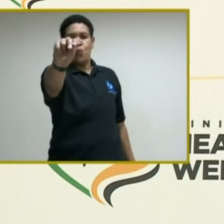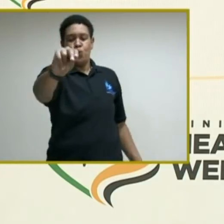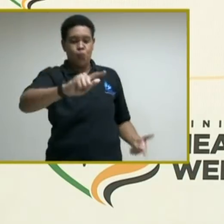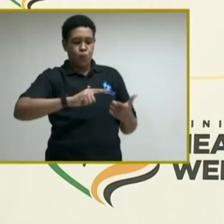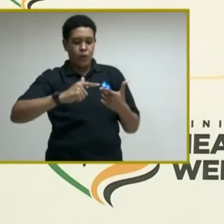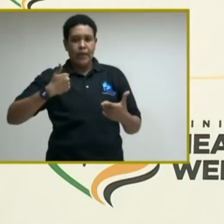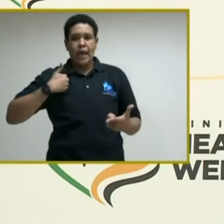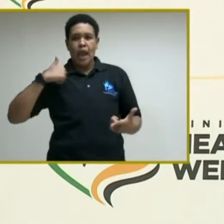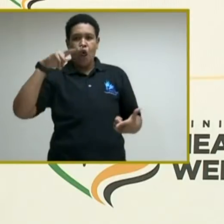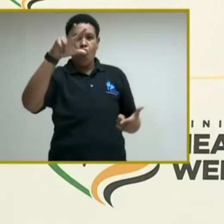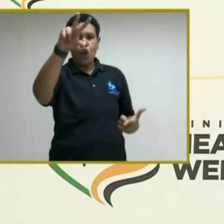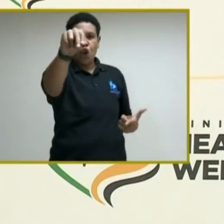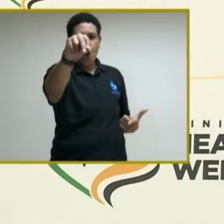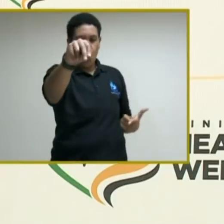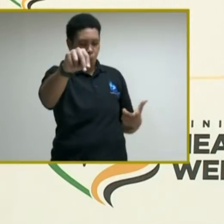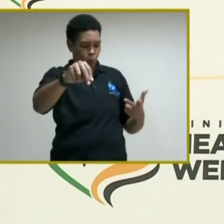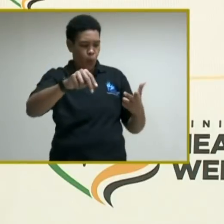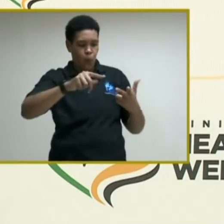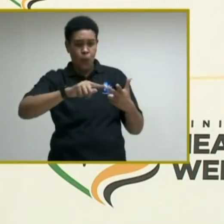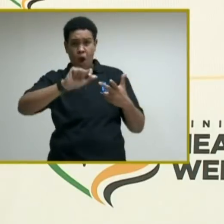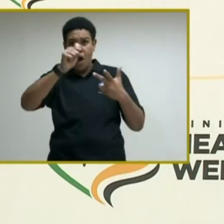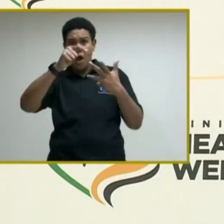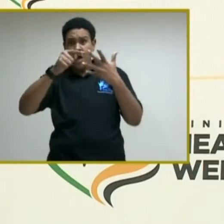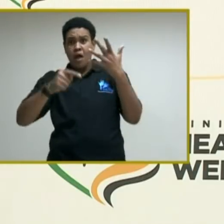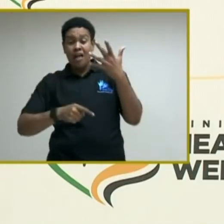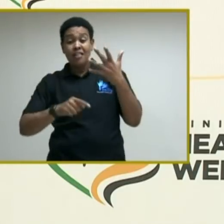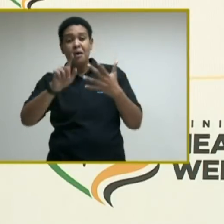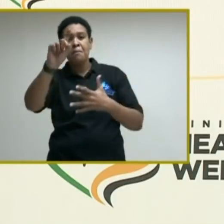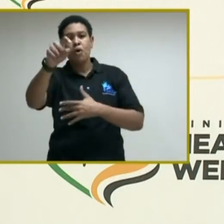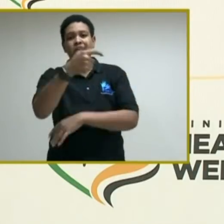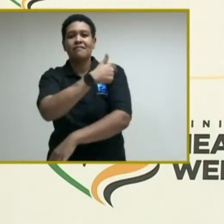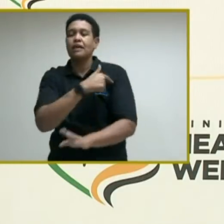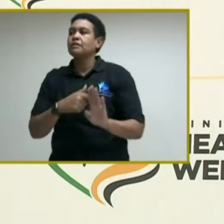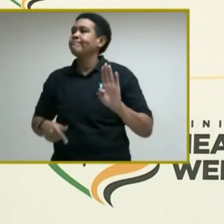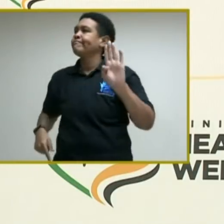other places, unless you have a vaccination proof.